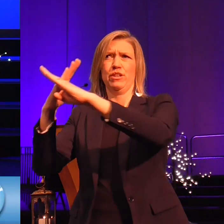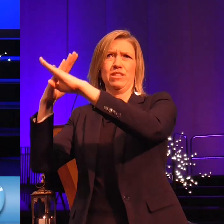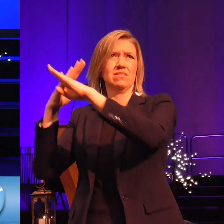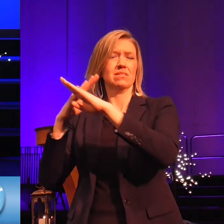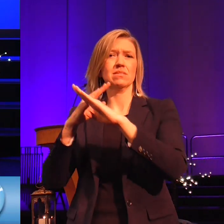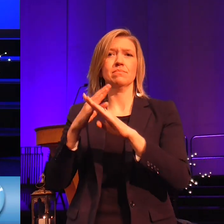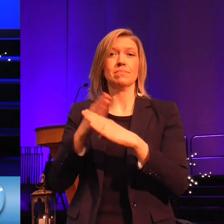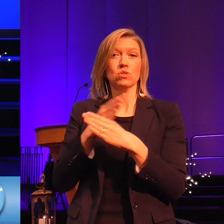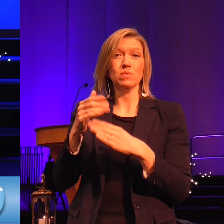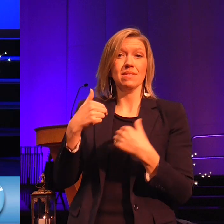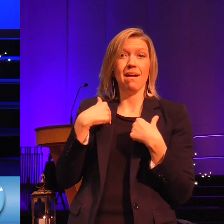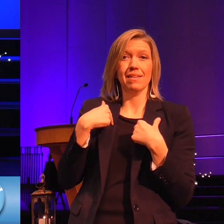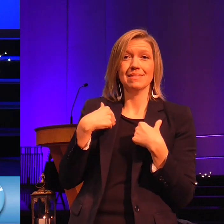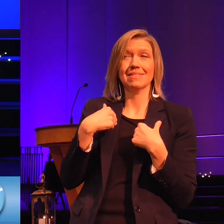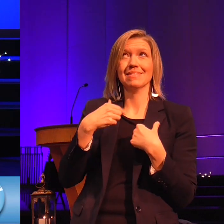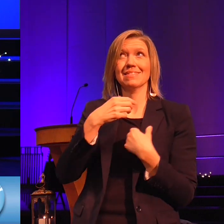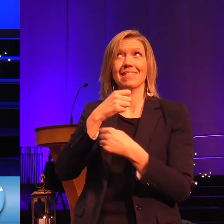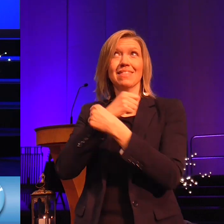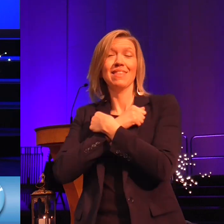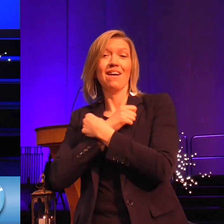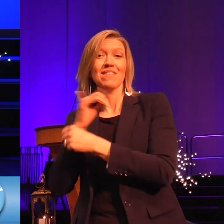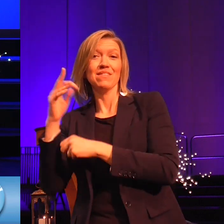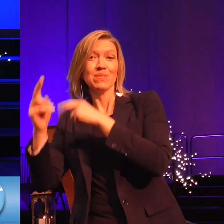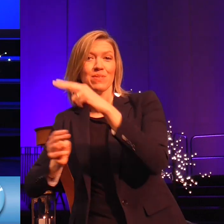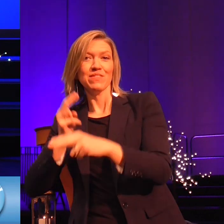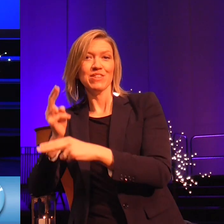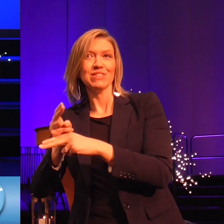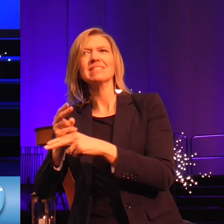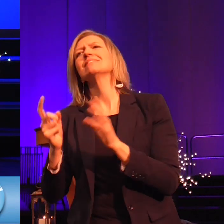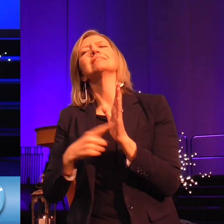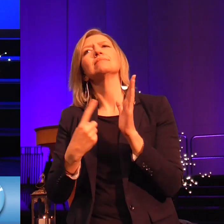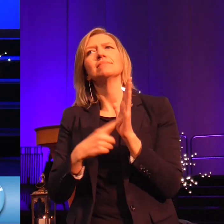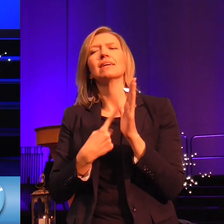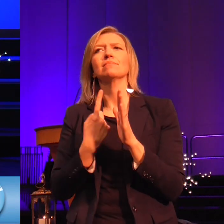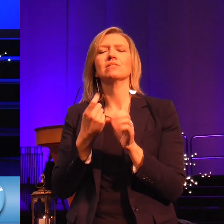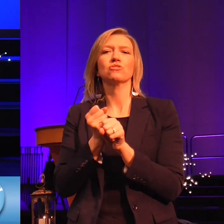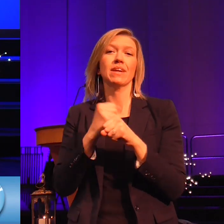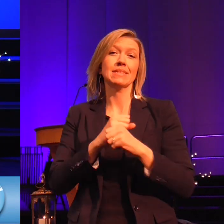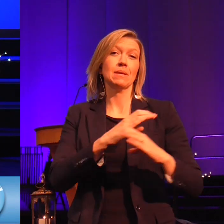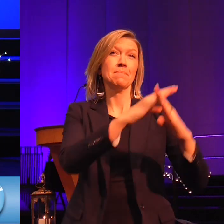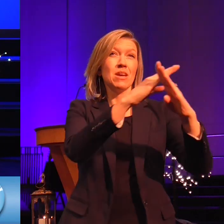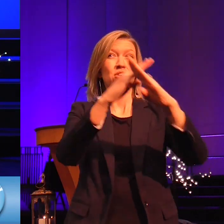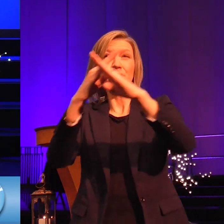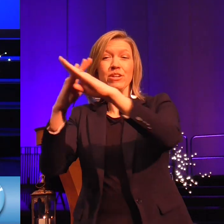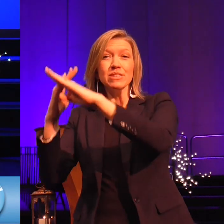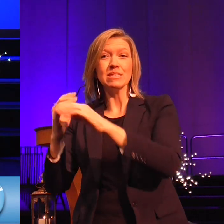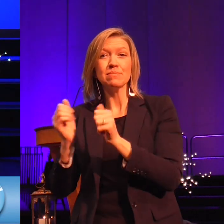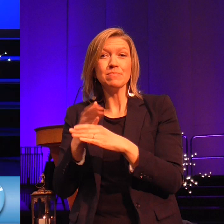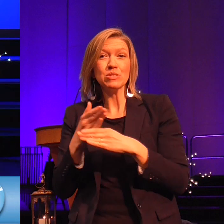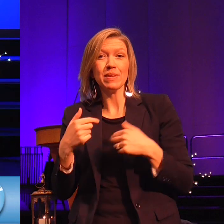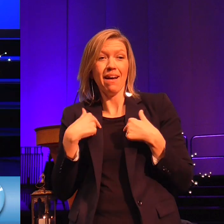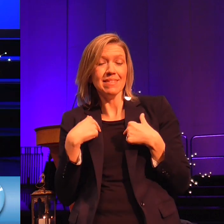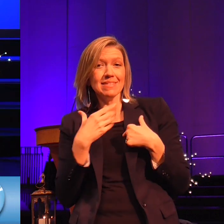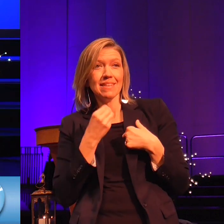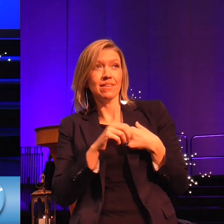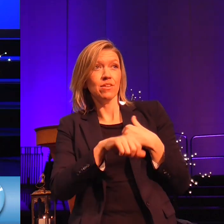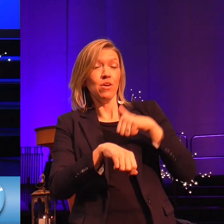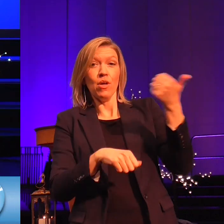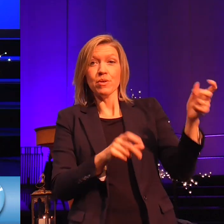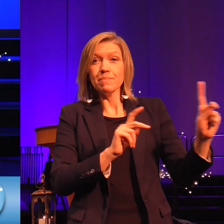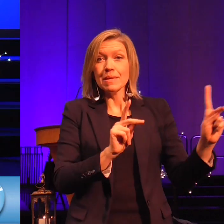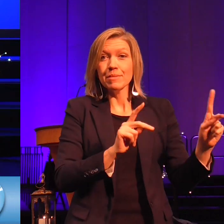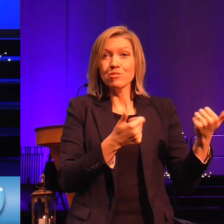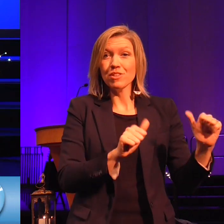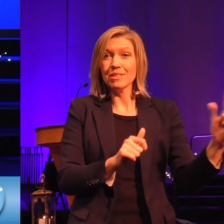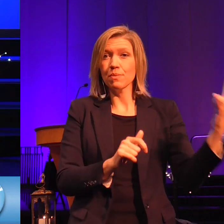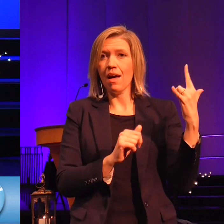the universe. And we sometimes do that to create barriers between us and the love that other people are attempting to offer us. But we